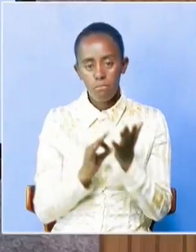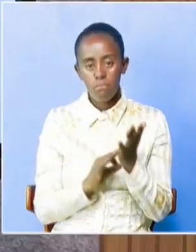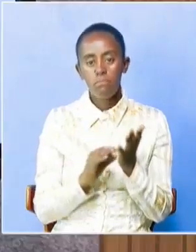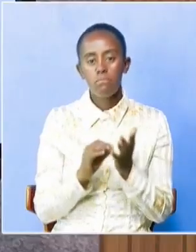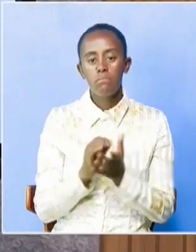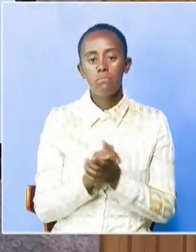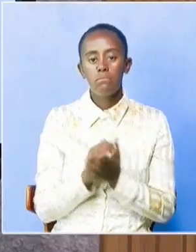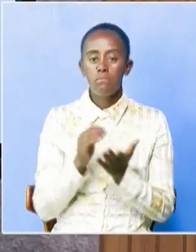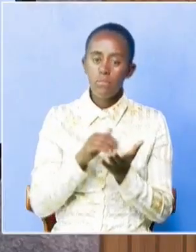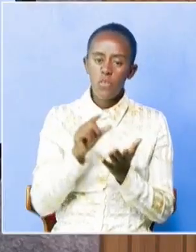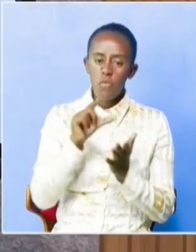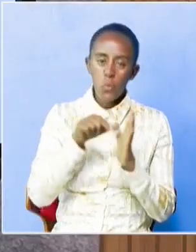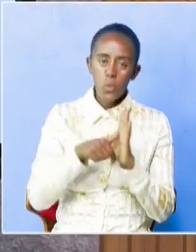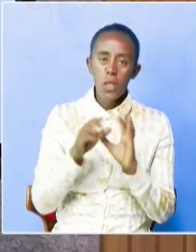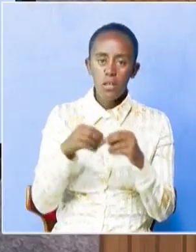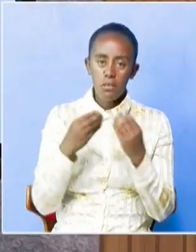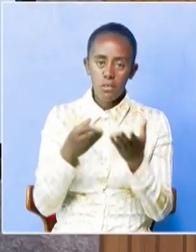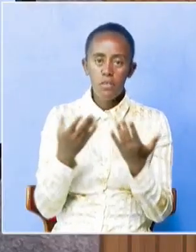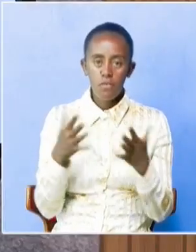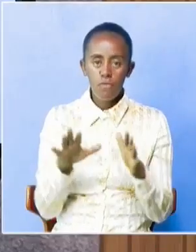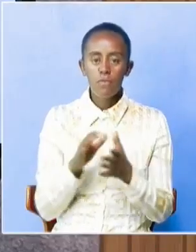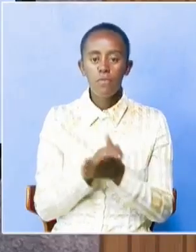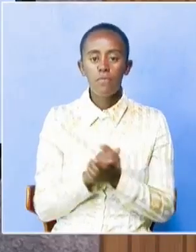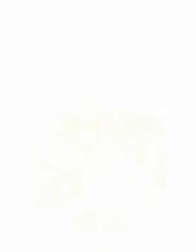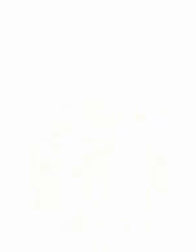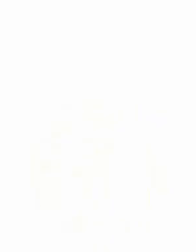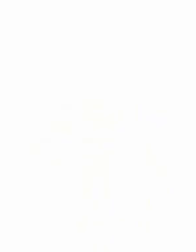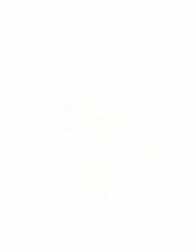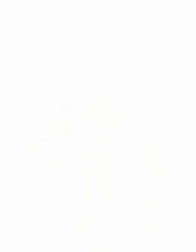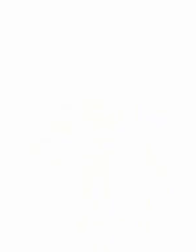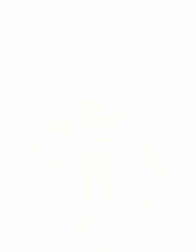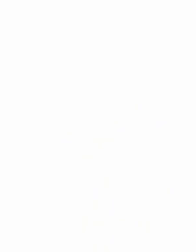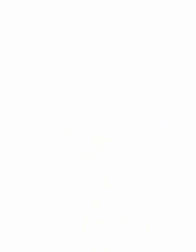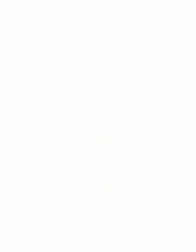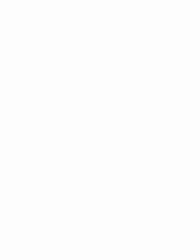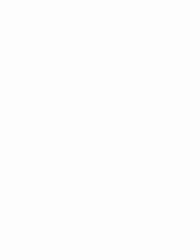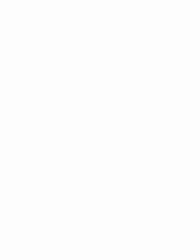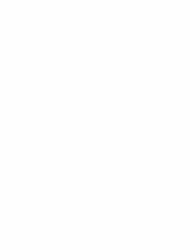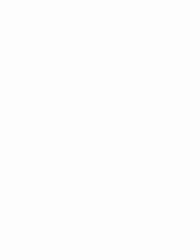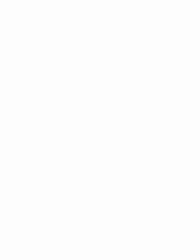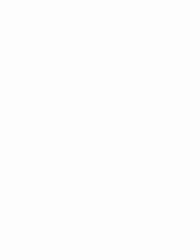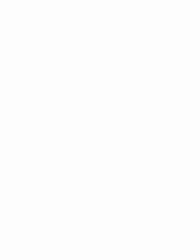give you again a few seconds to finish this and we'll do it together.